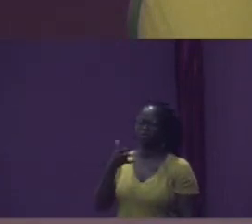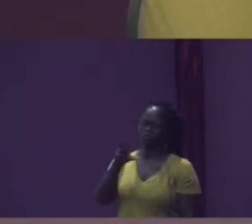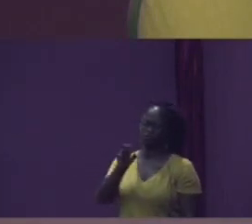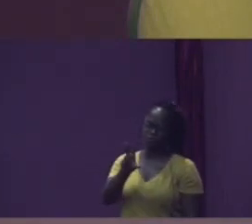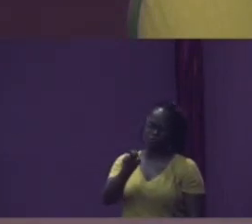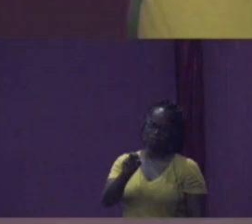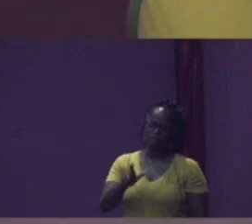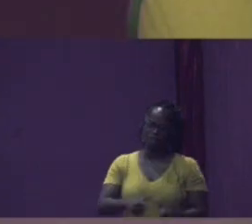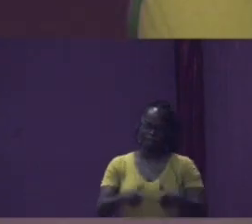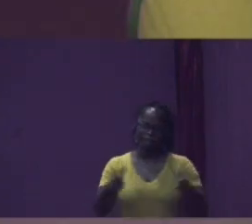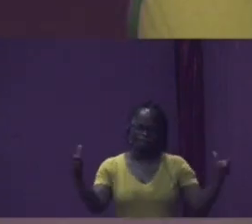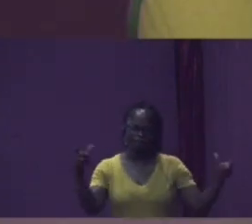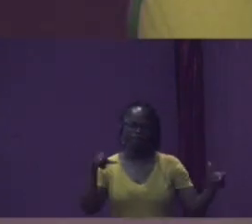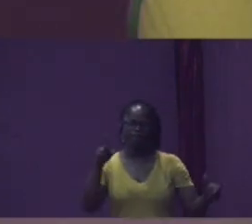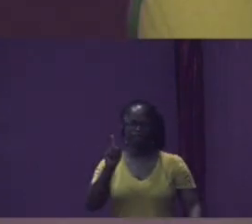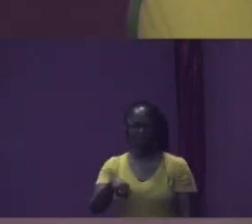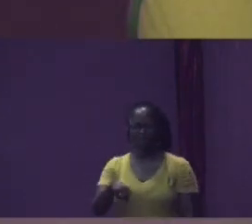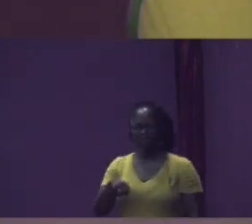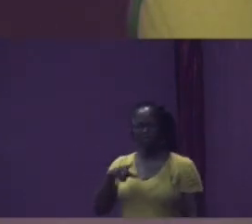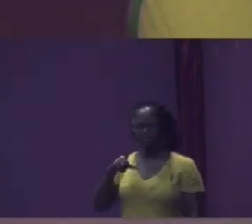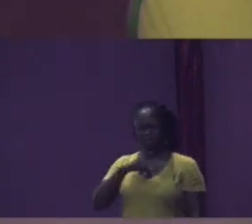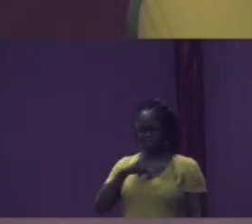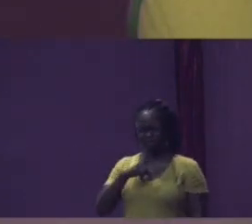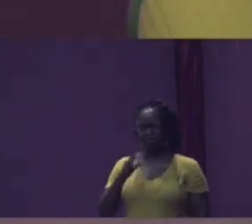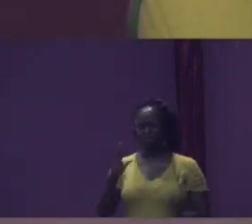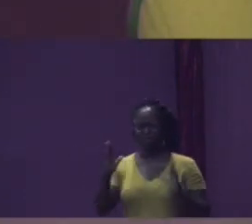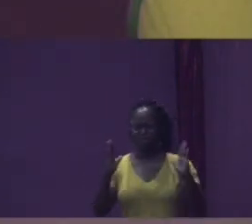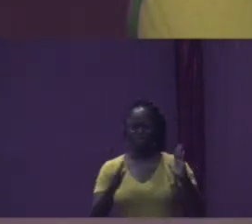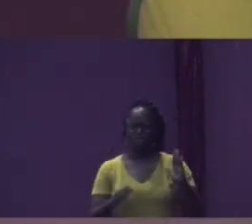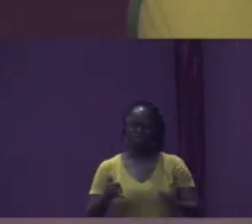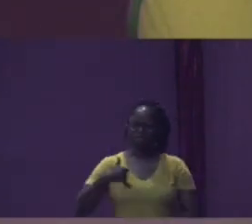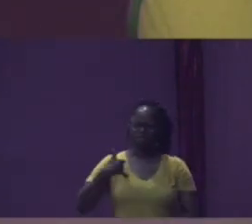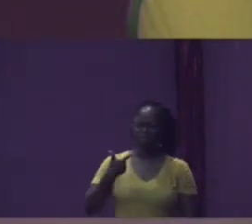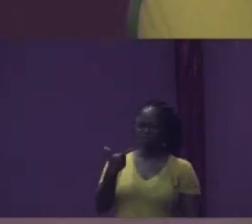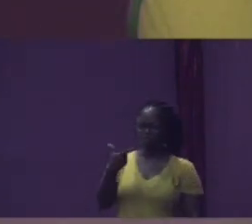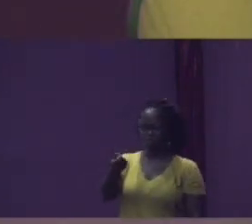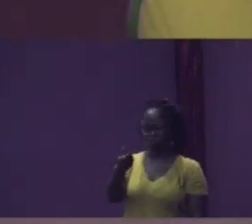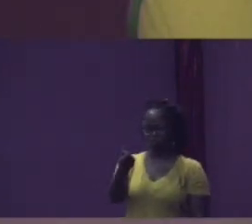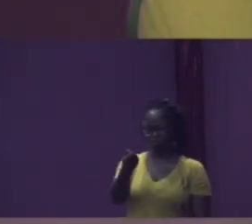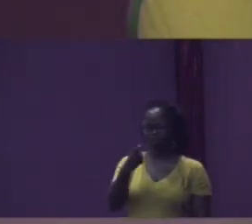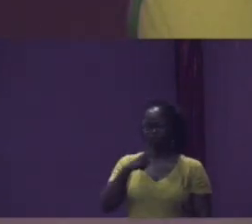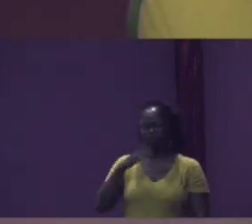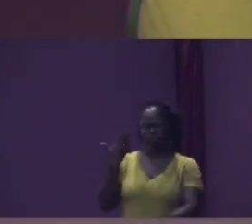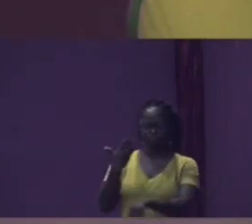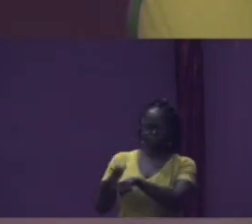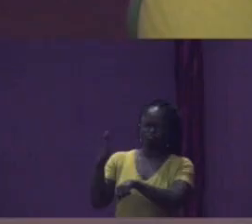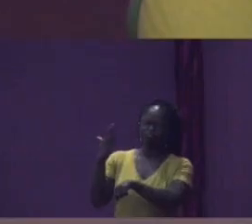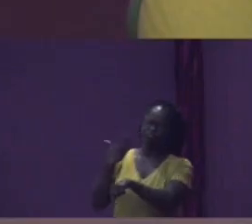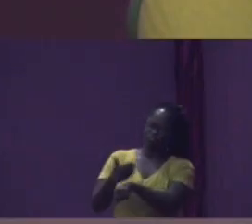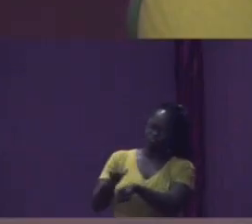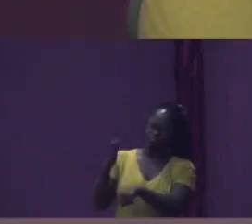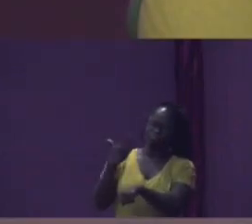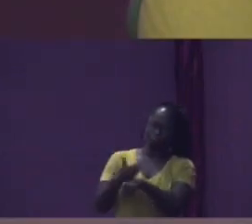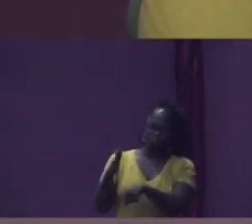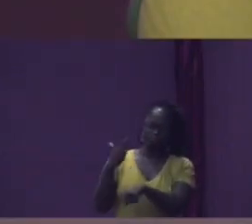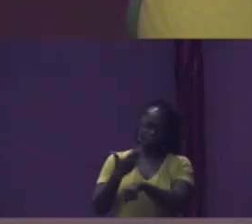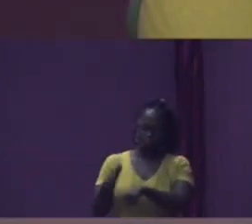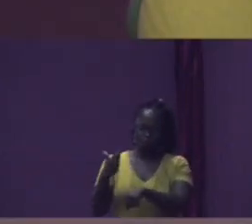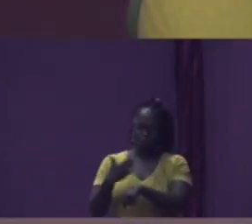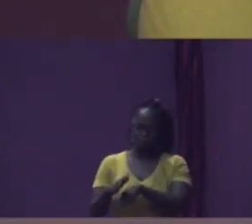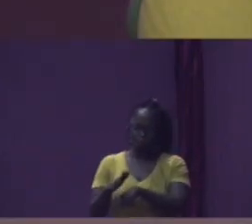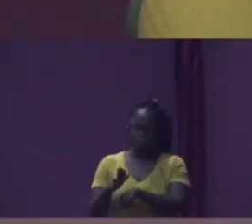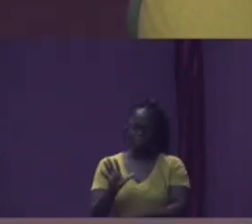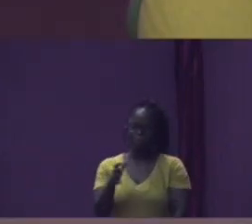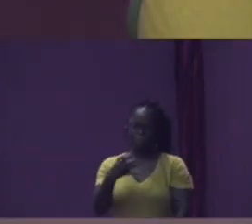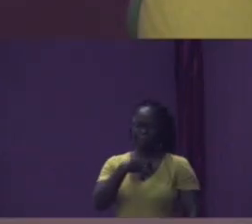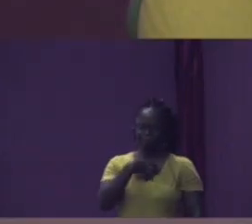younger. They are trained in a biomedical fashion, but their technical skills, their life-saving skills, I